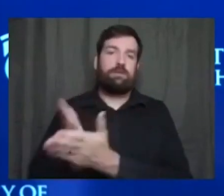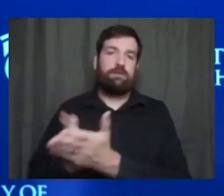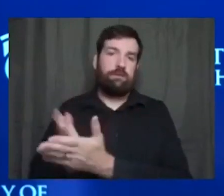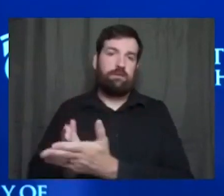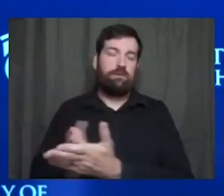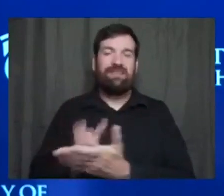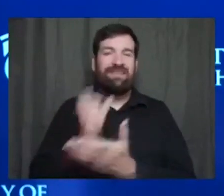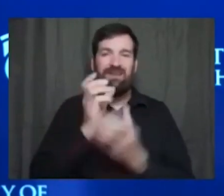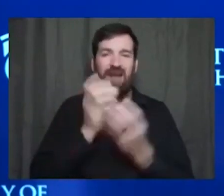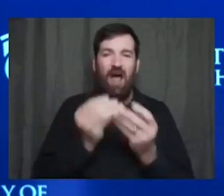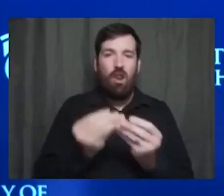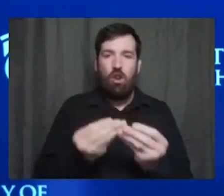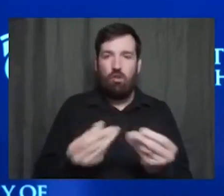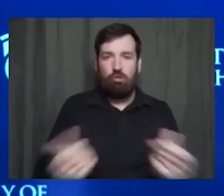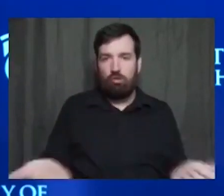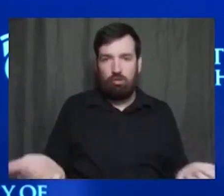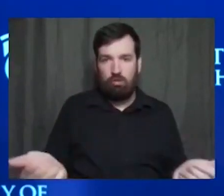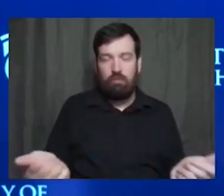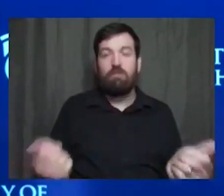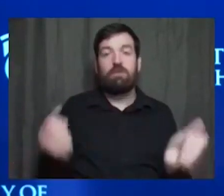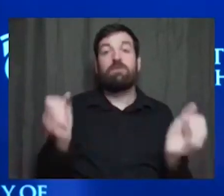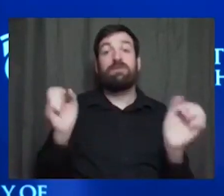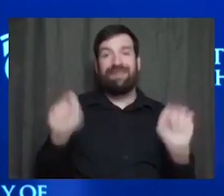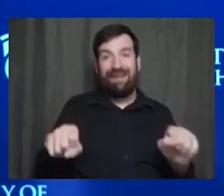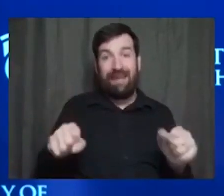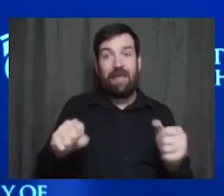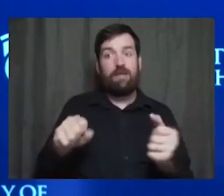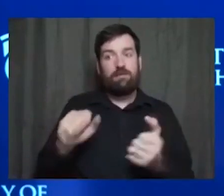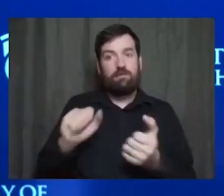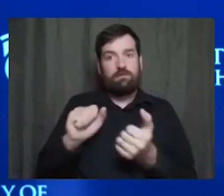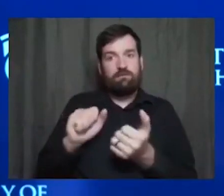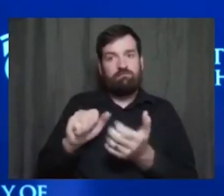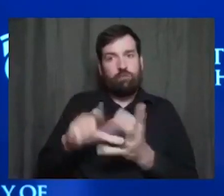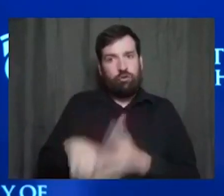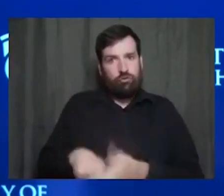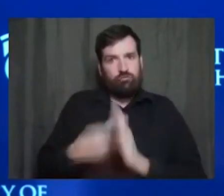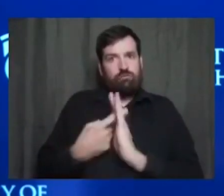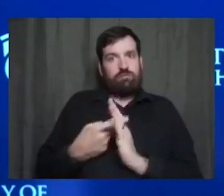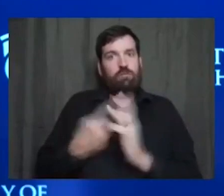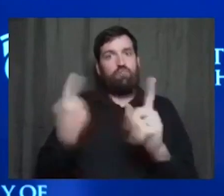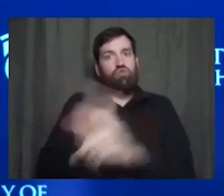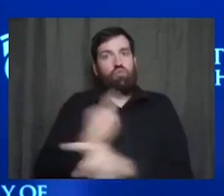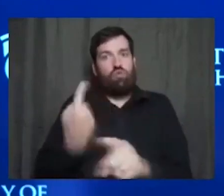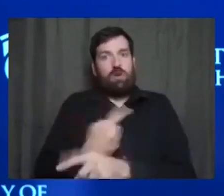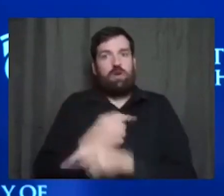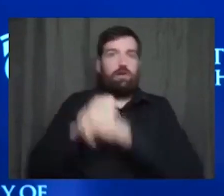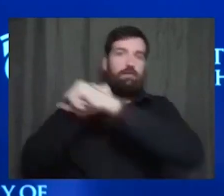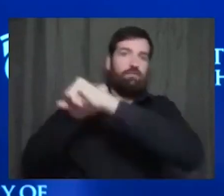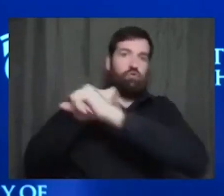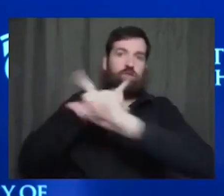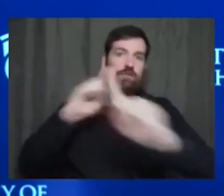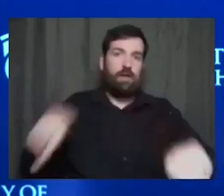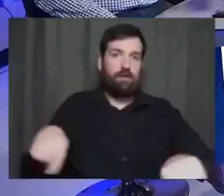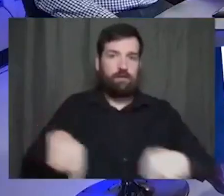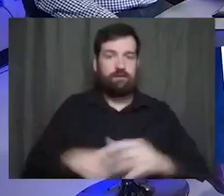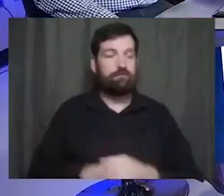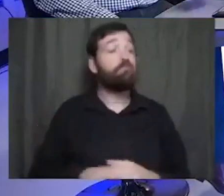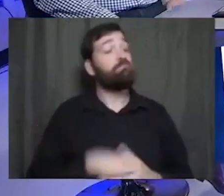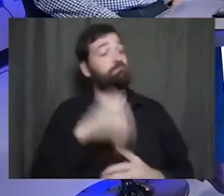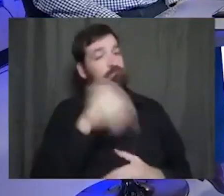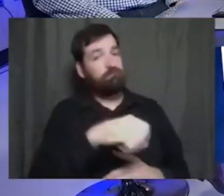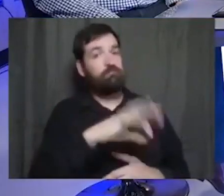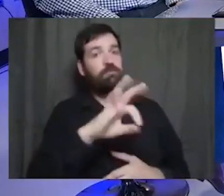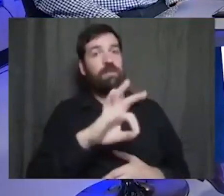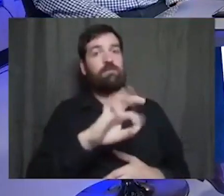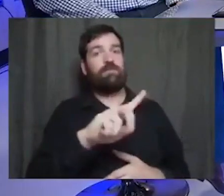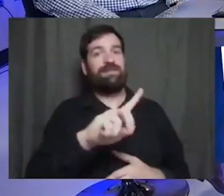and that can still cause an appropriate immune reaction and immune response. So yeah, and the FDA in their release for